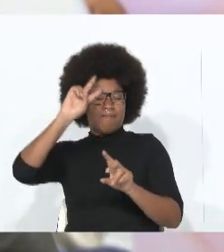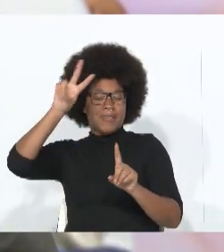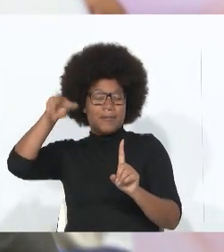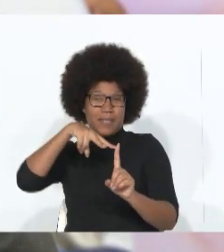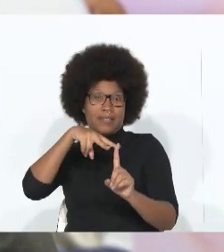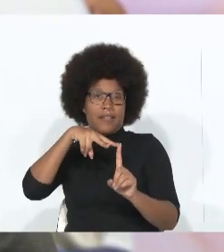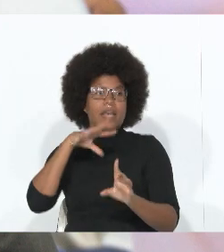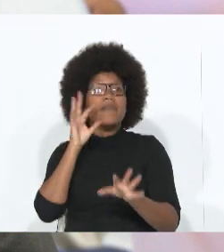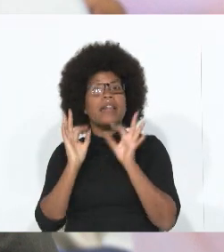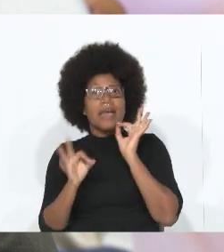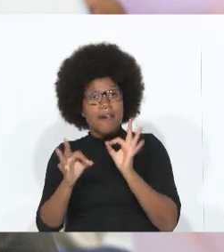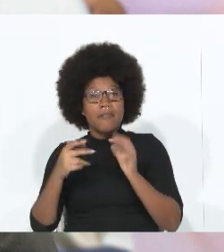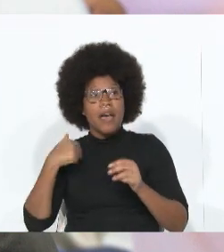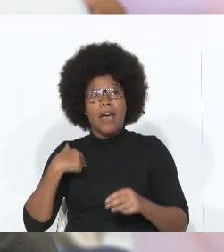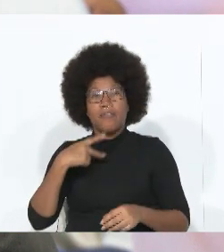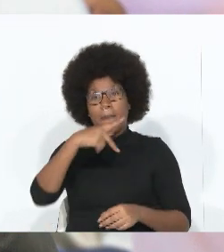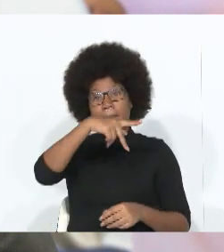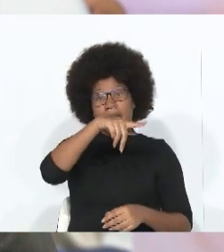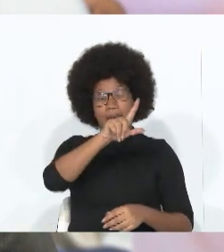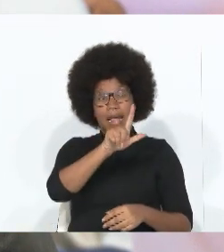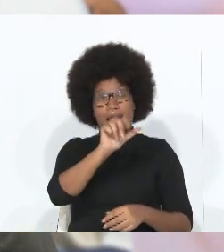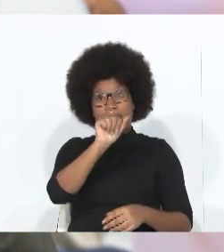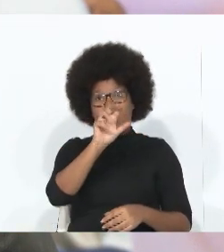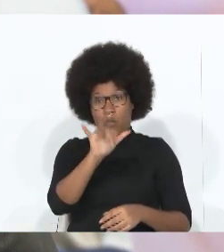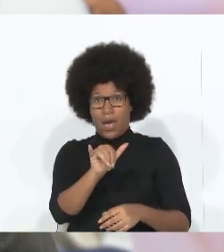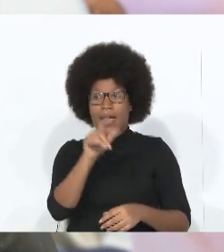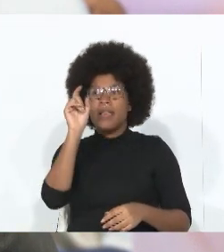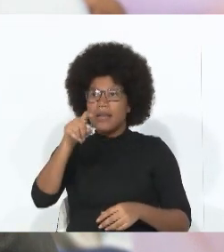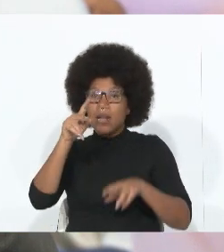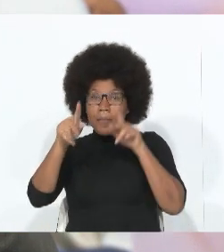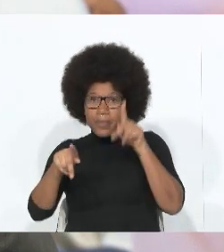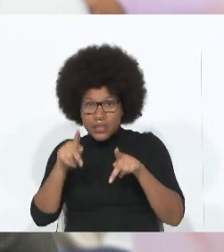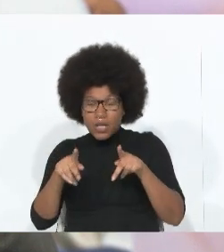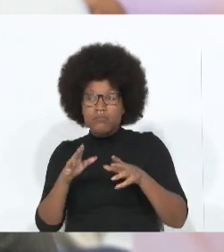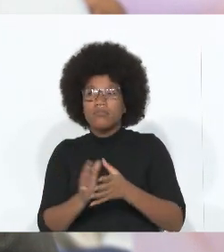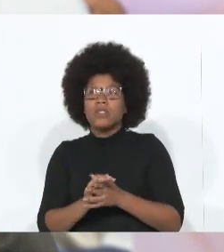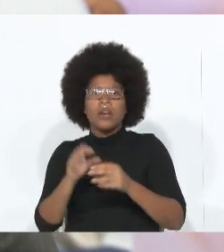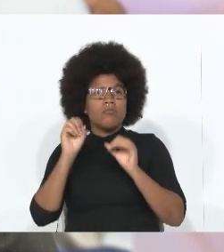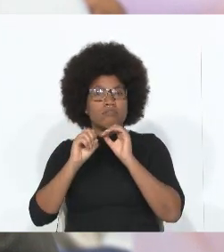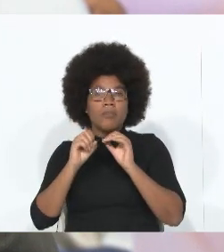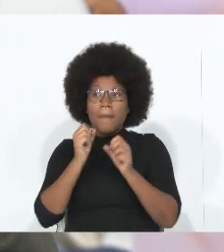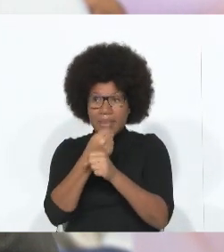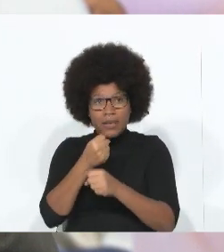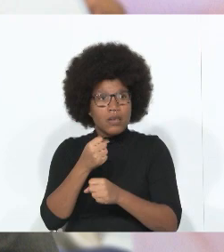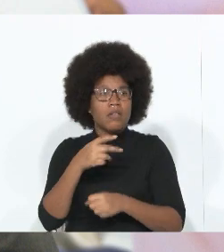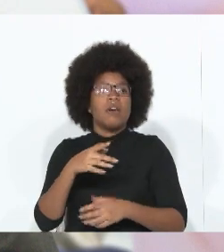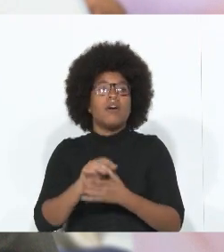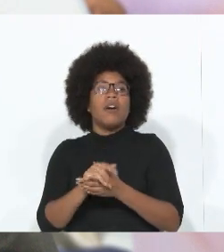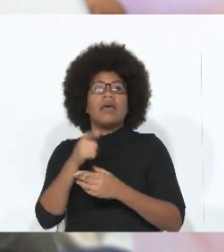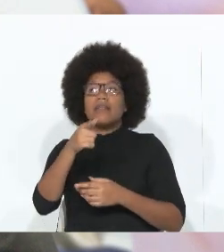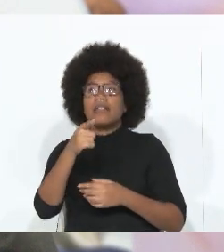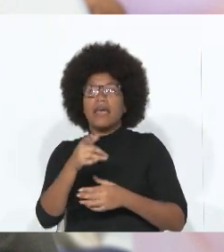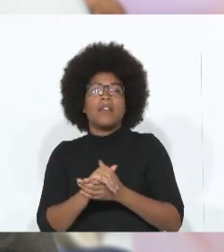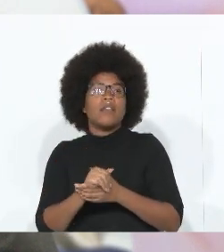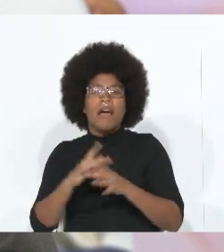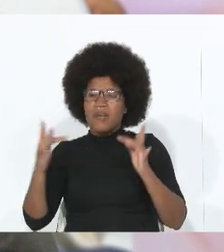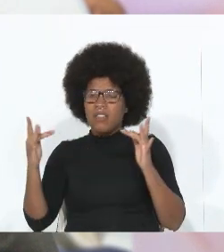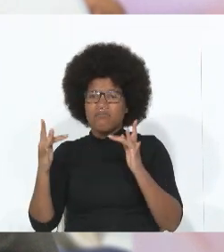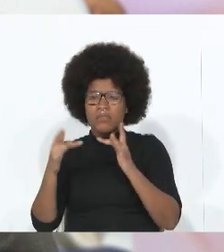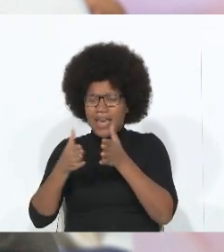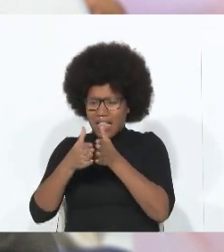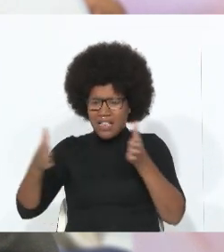play to go to television, you need a producer. And most of the times it's a line producer. And even at Film TT, we realize that's a gap. So